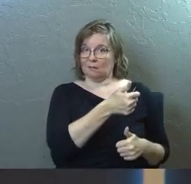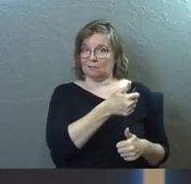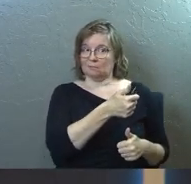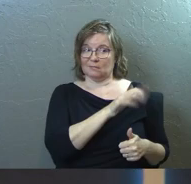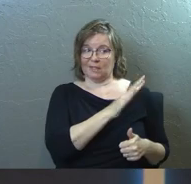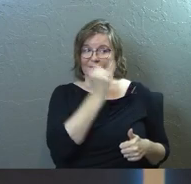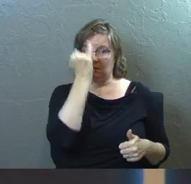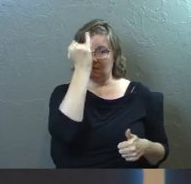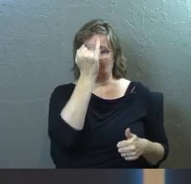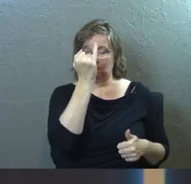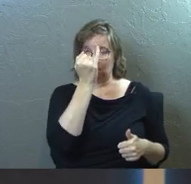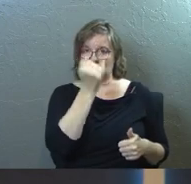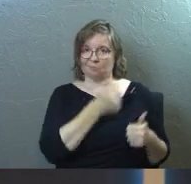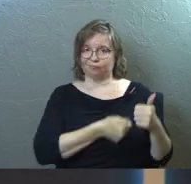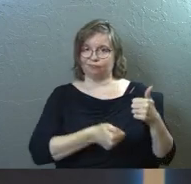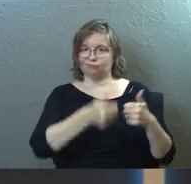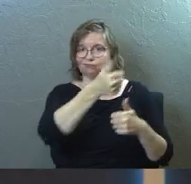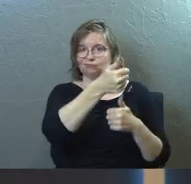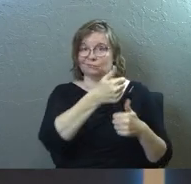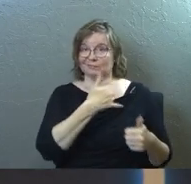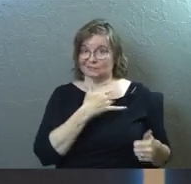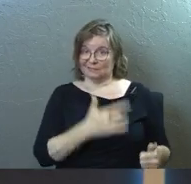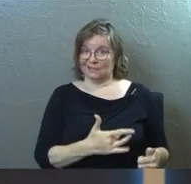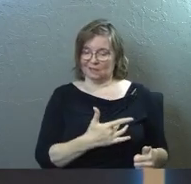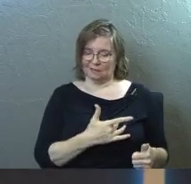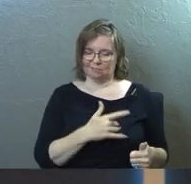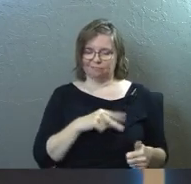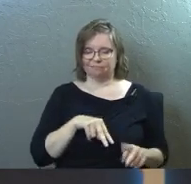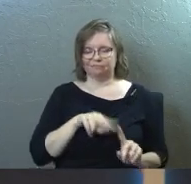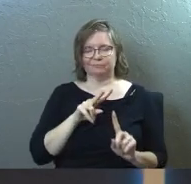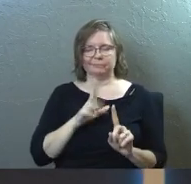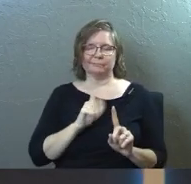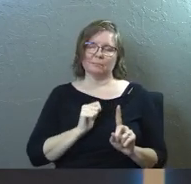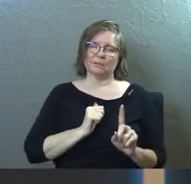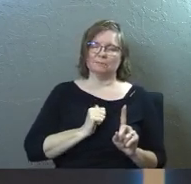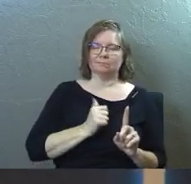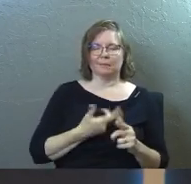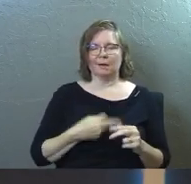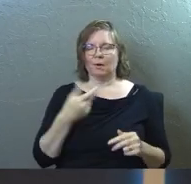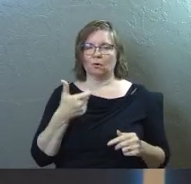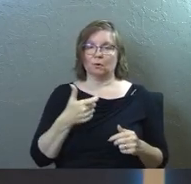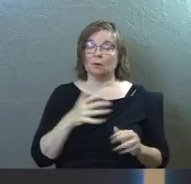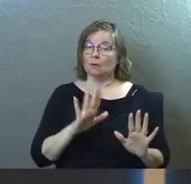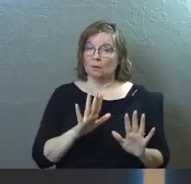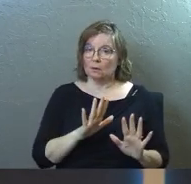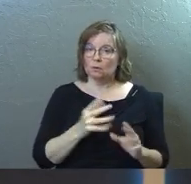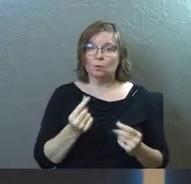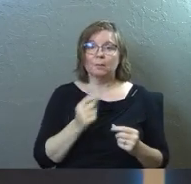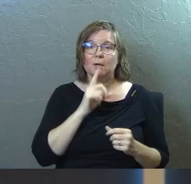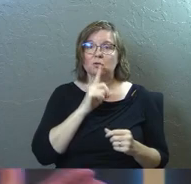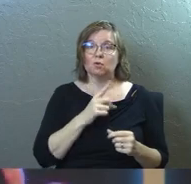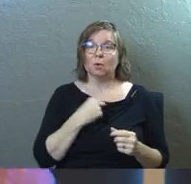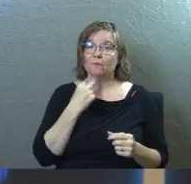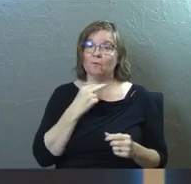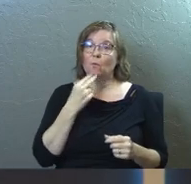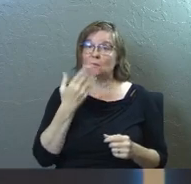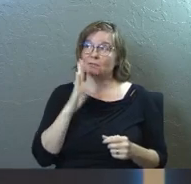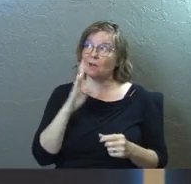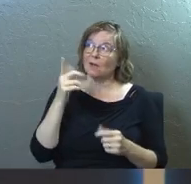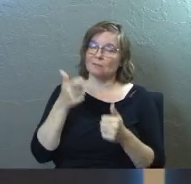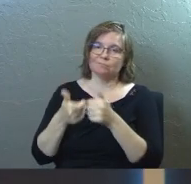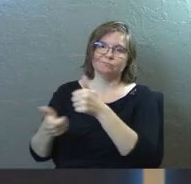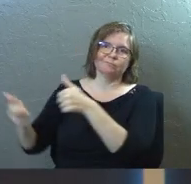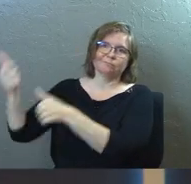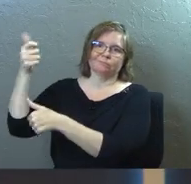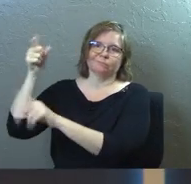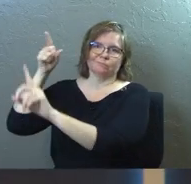and their ideas on pedestals, right? We hold them to a higher standard. What we should be doing is making sure that the voice of God reigns king